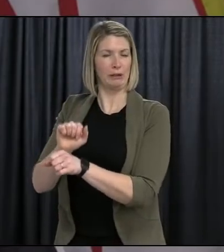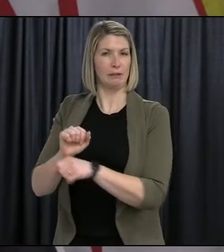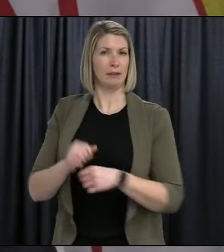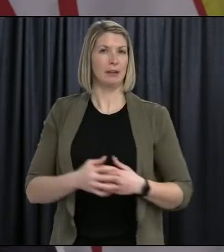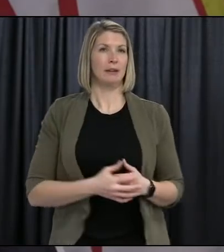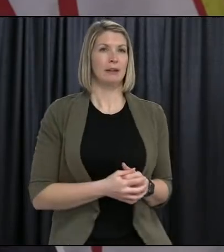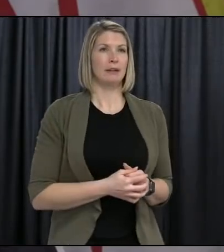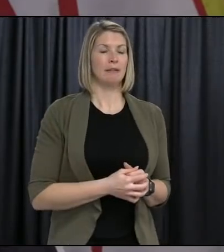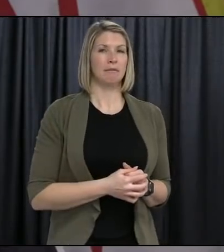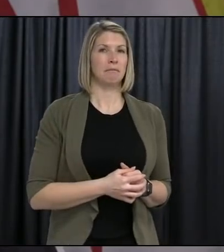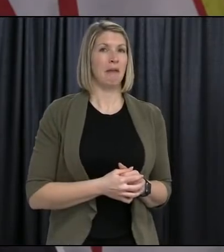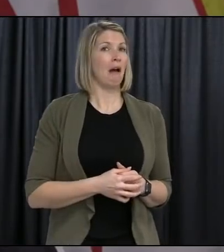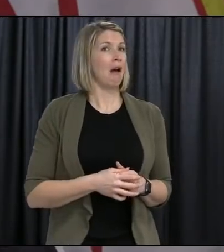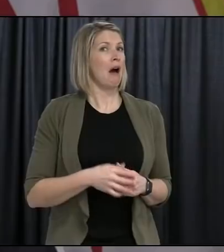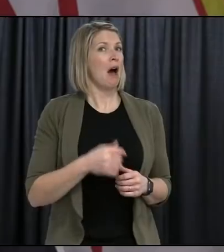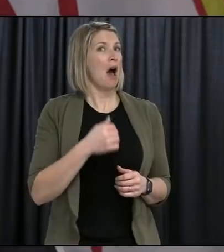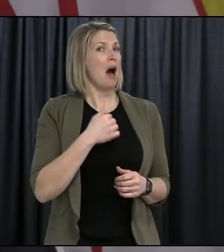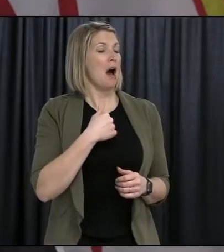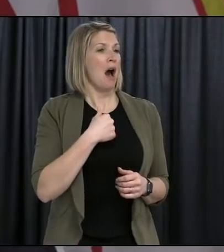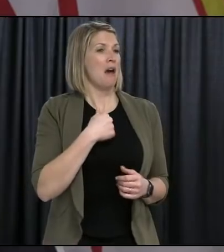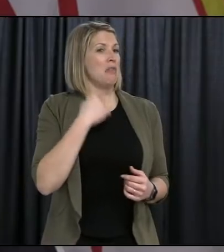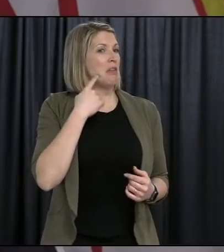My understanding is that they were already here.